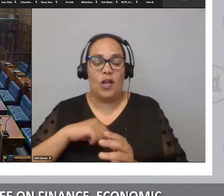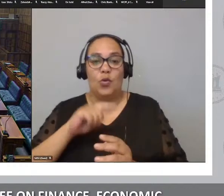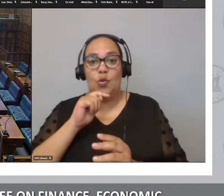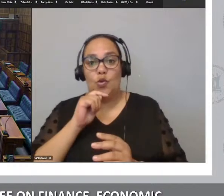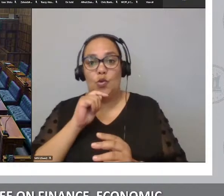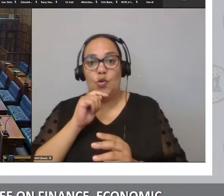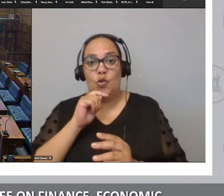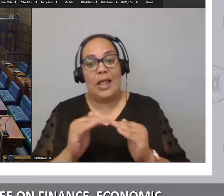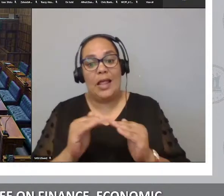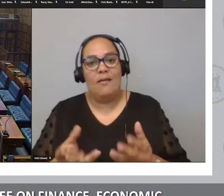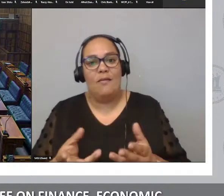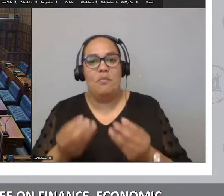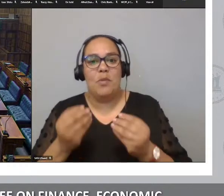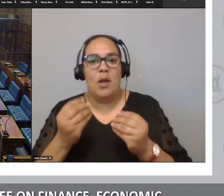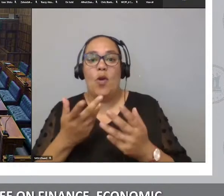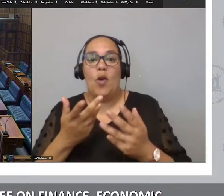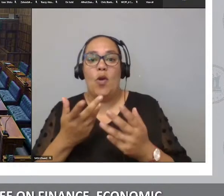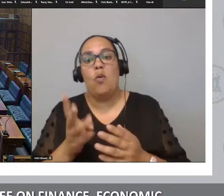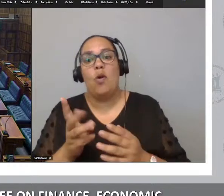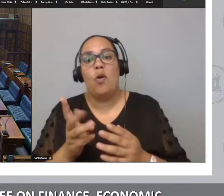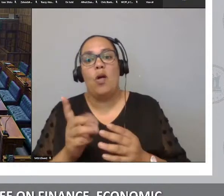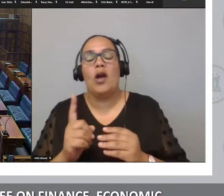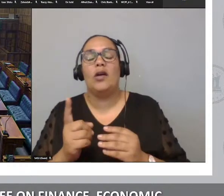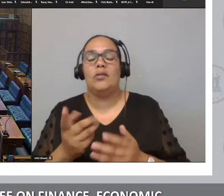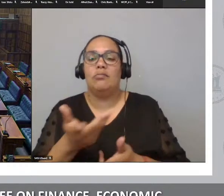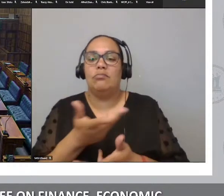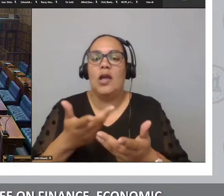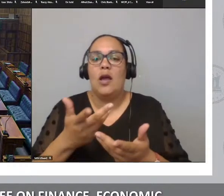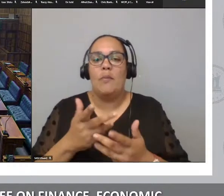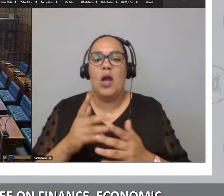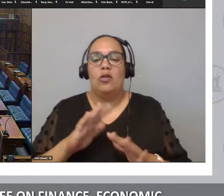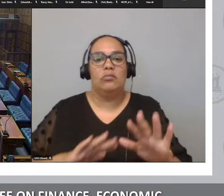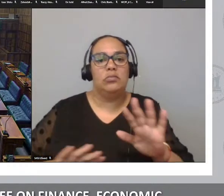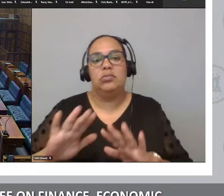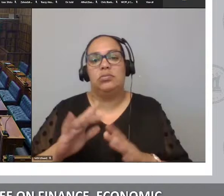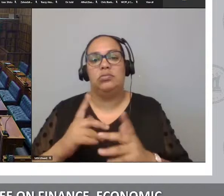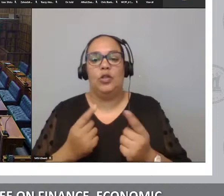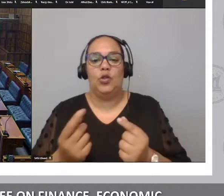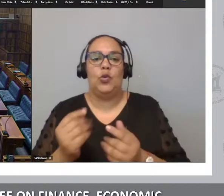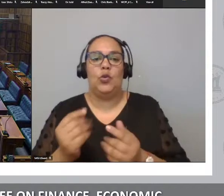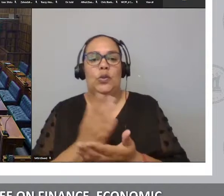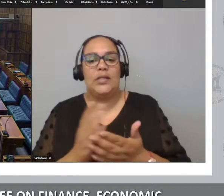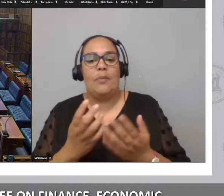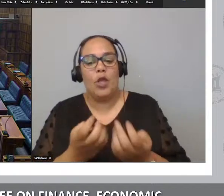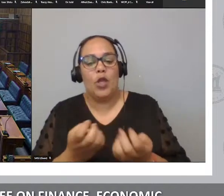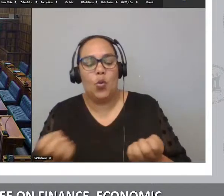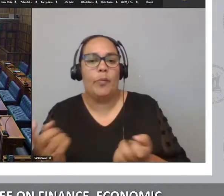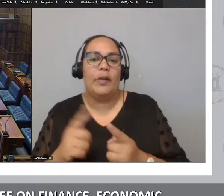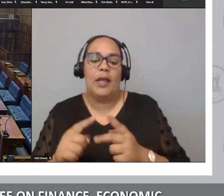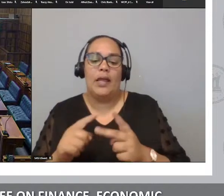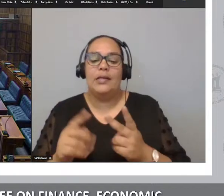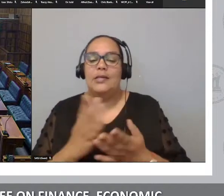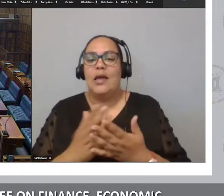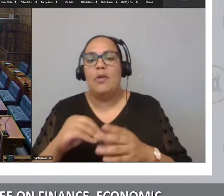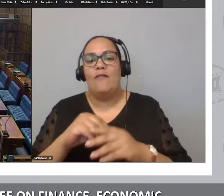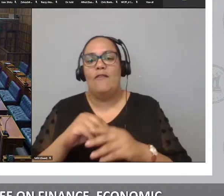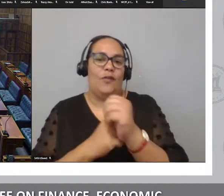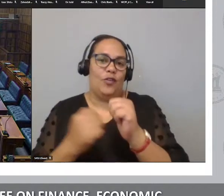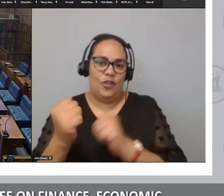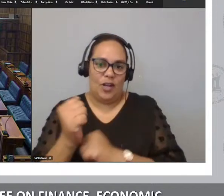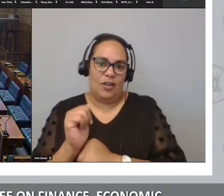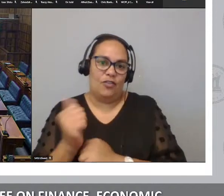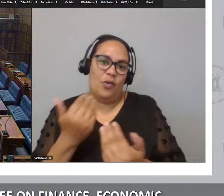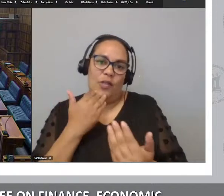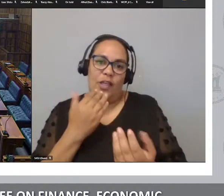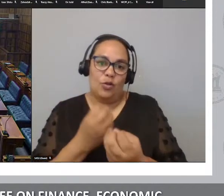to a level where there will even be a talk of redundancy of certain equipment and certain uh infrastructure so